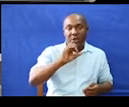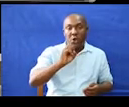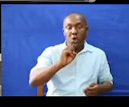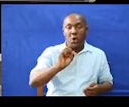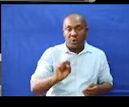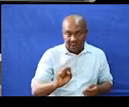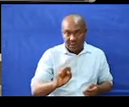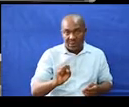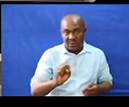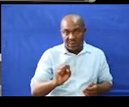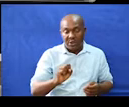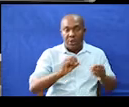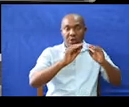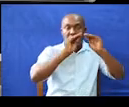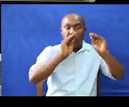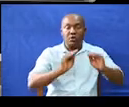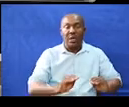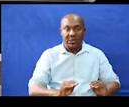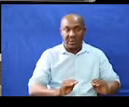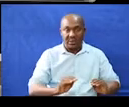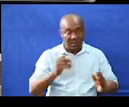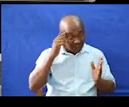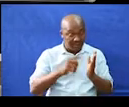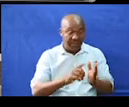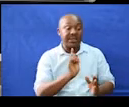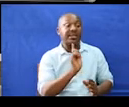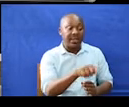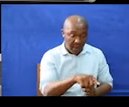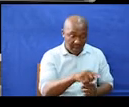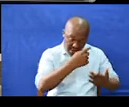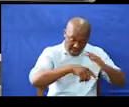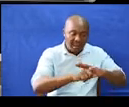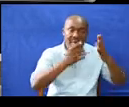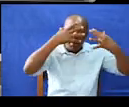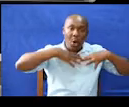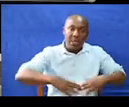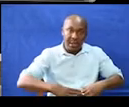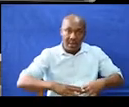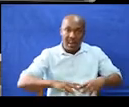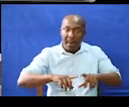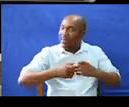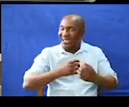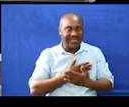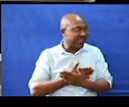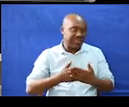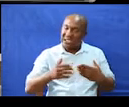Vestigial structure. It is there in our body, but it is not